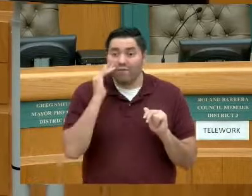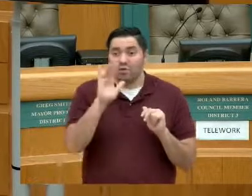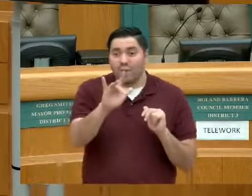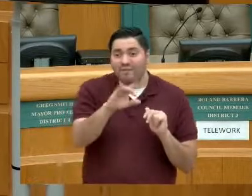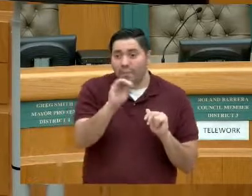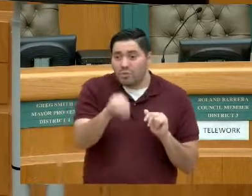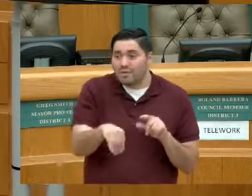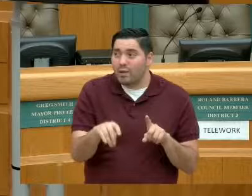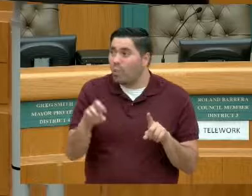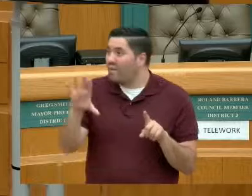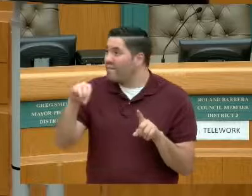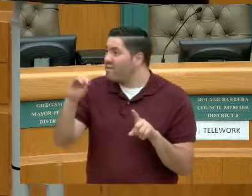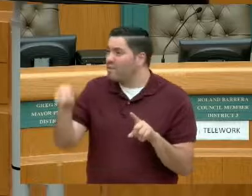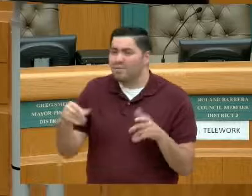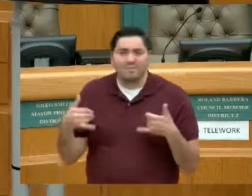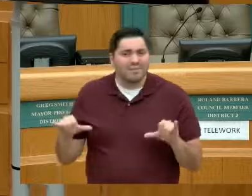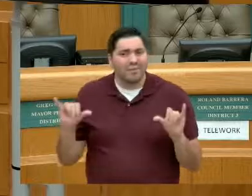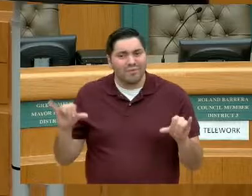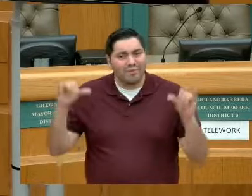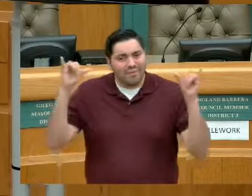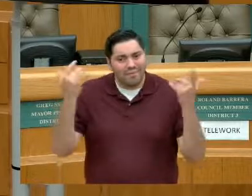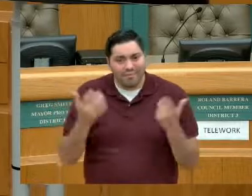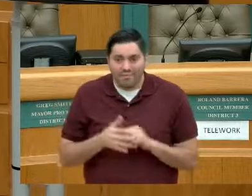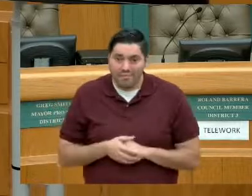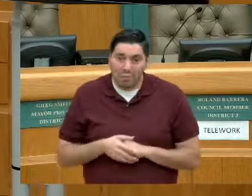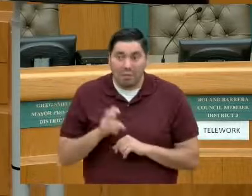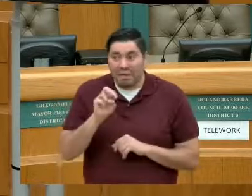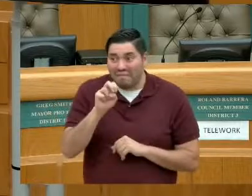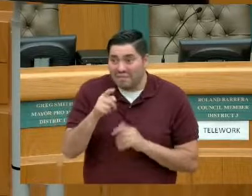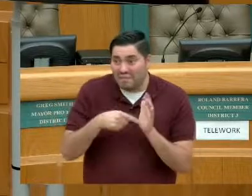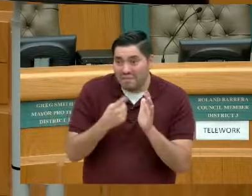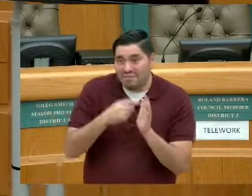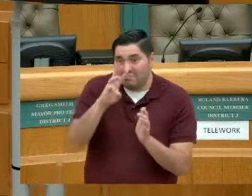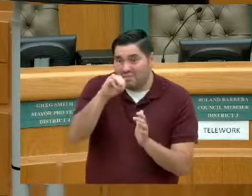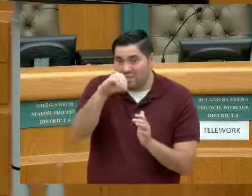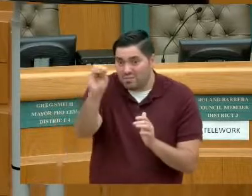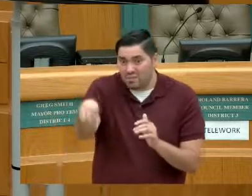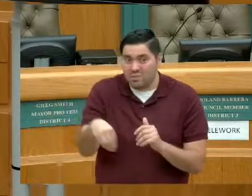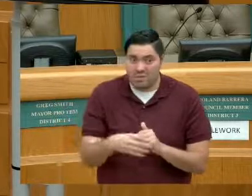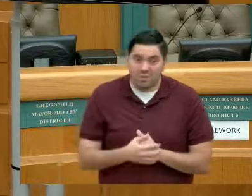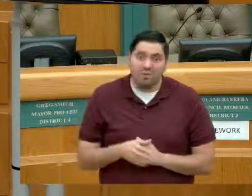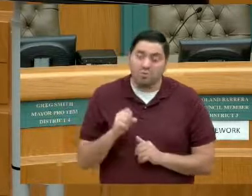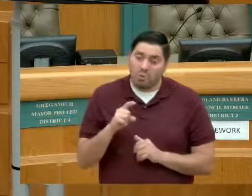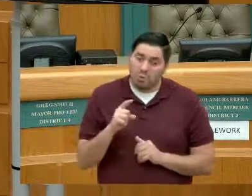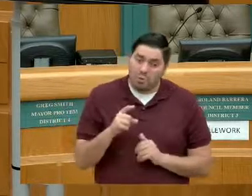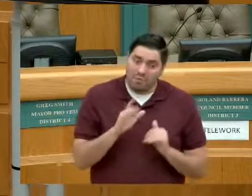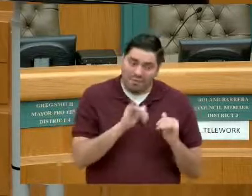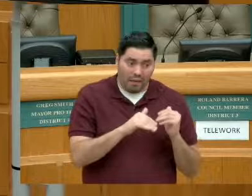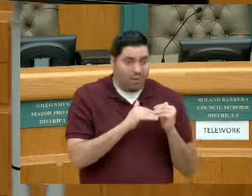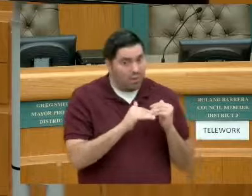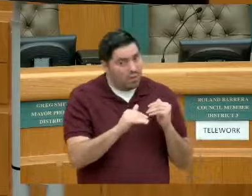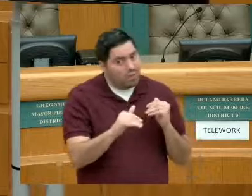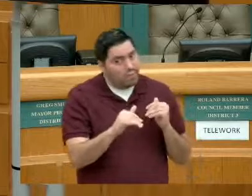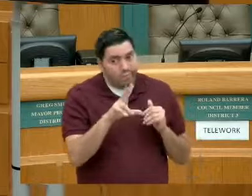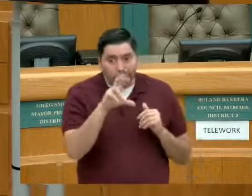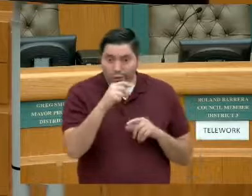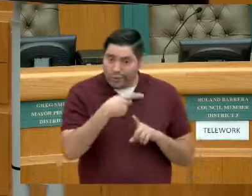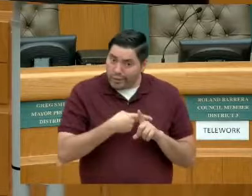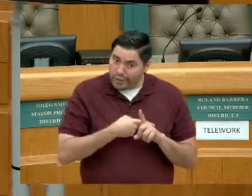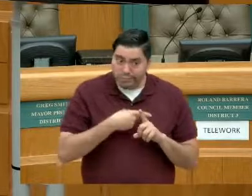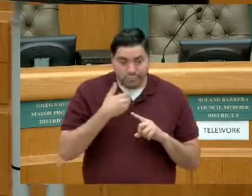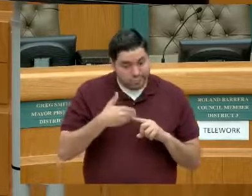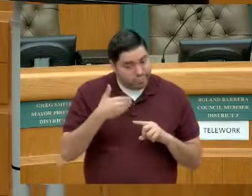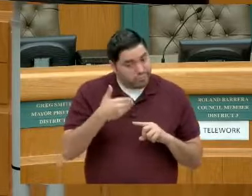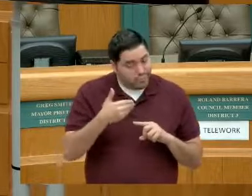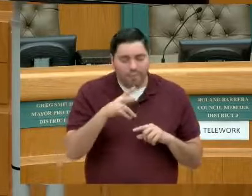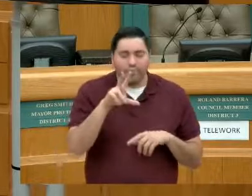go down substantially, whether you've got 25 or 50% capacity or even 60%, depending on what business you're in. So those